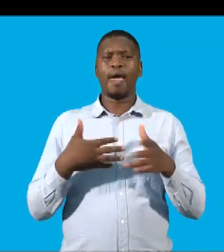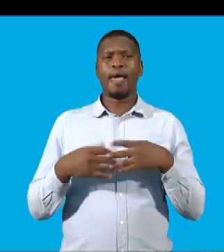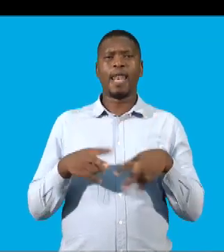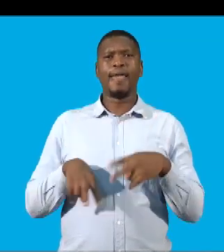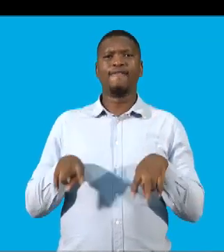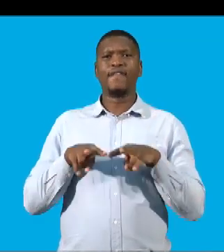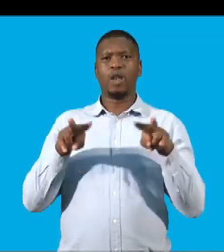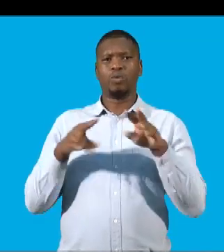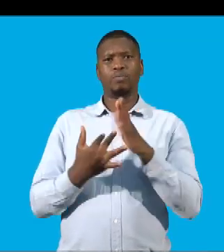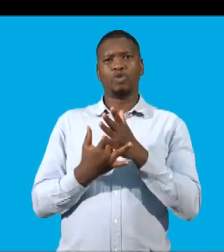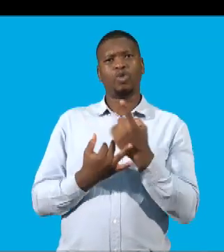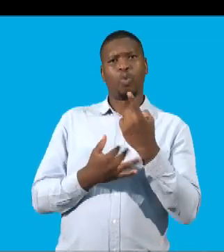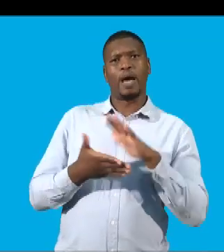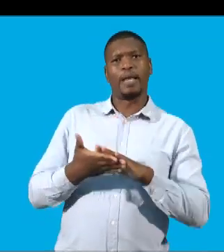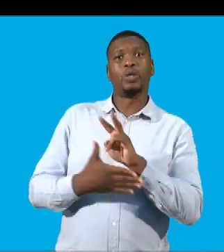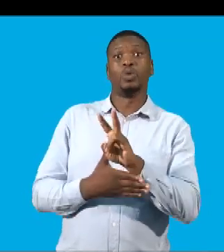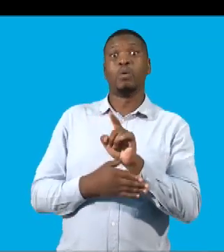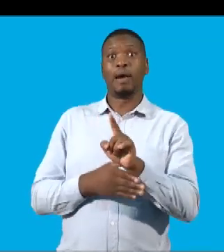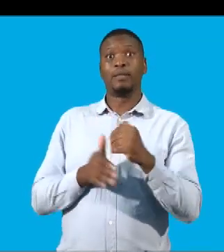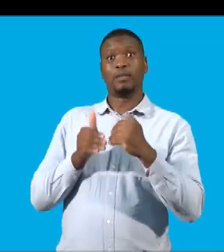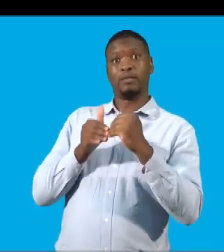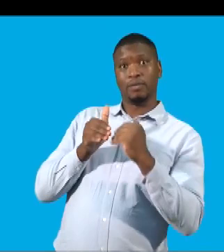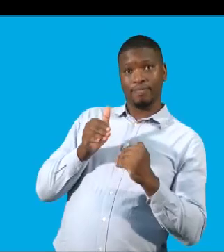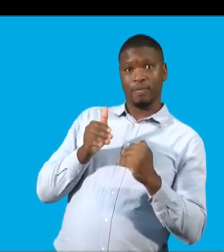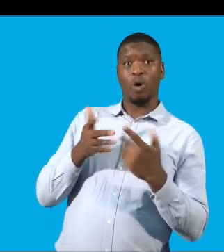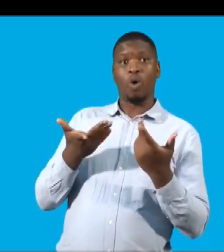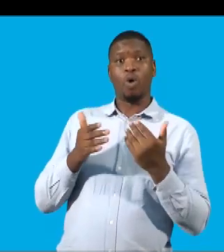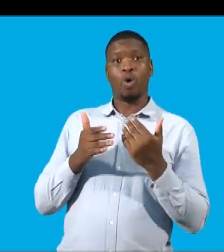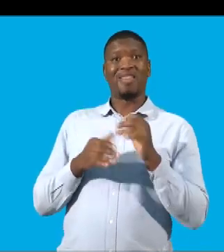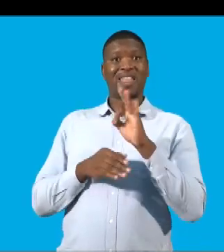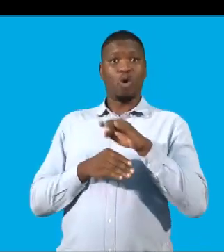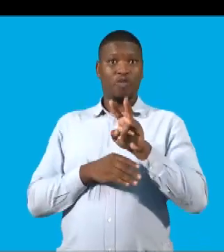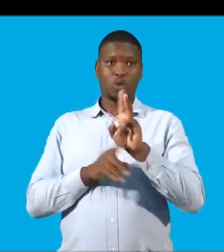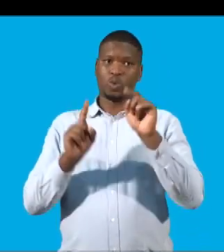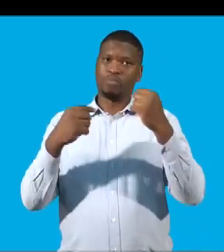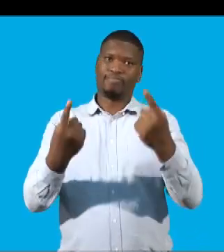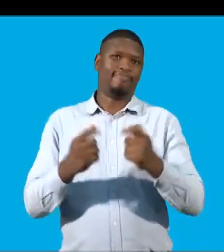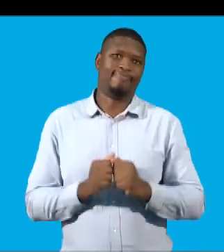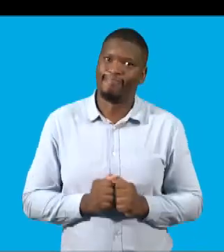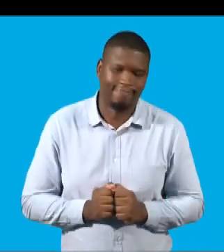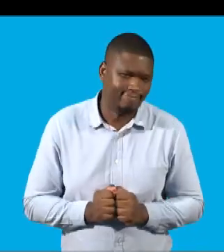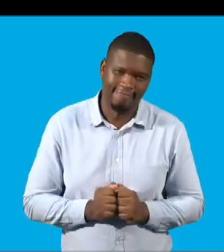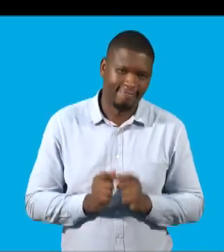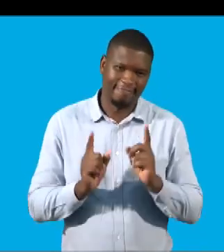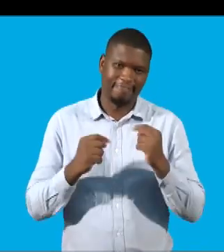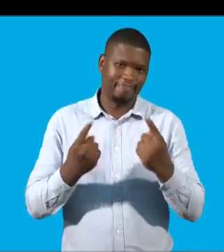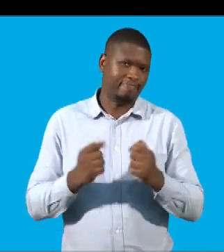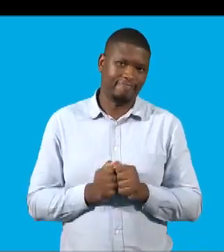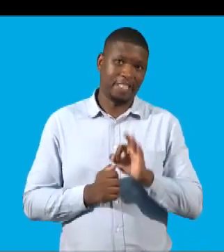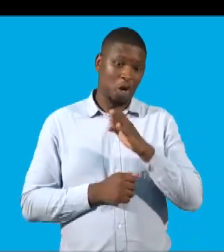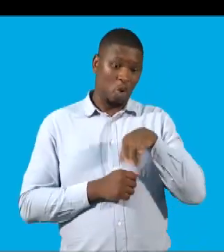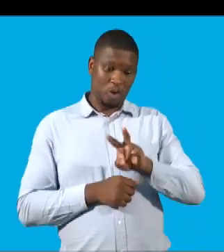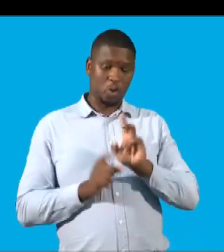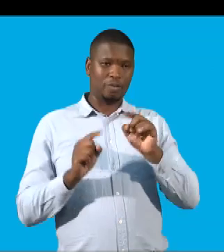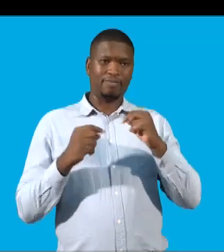2, but really it cannot be 3 over 2. So x cannot be 3 over